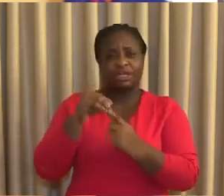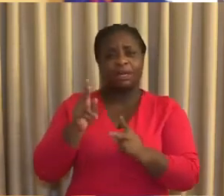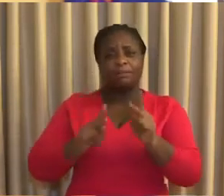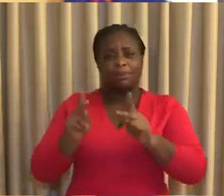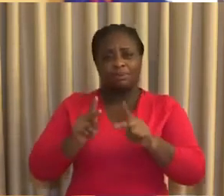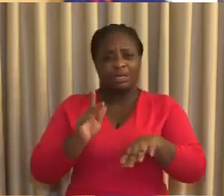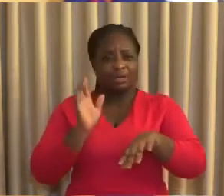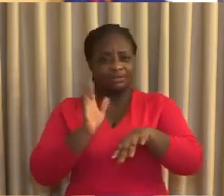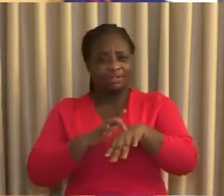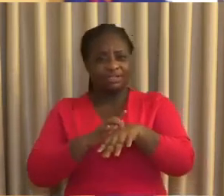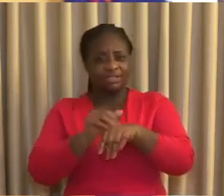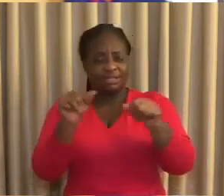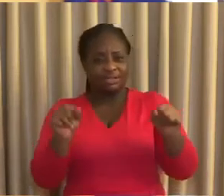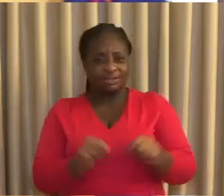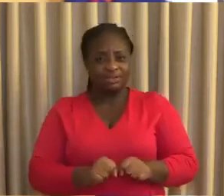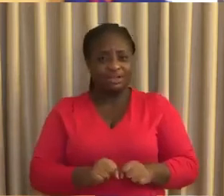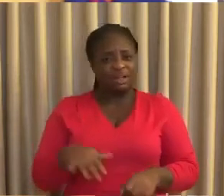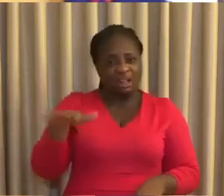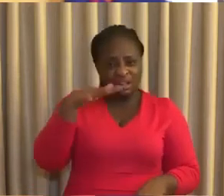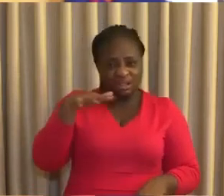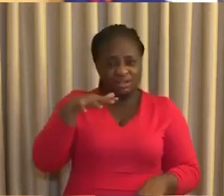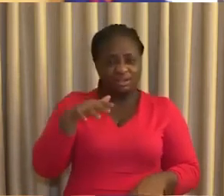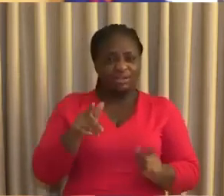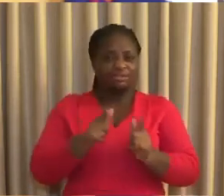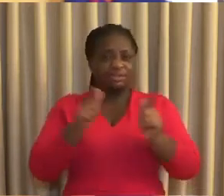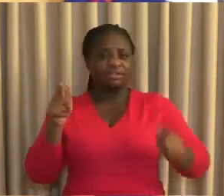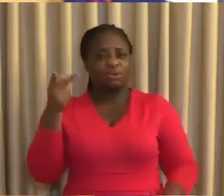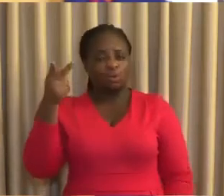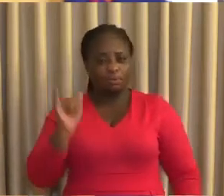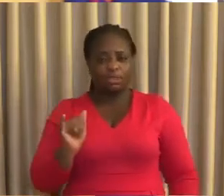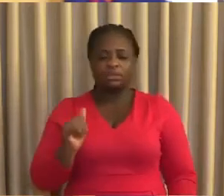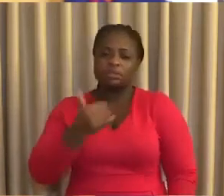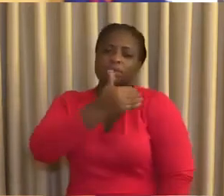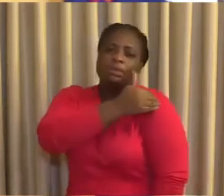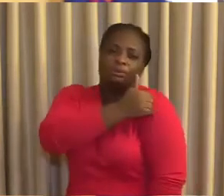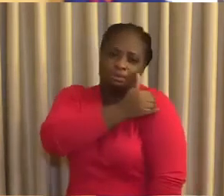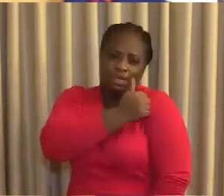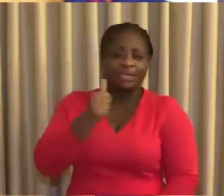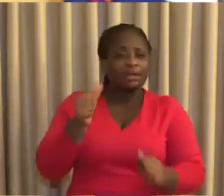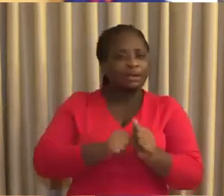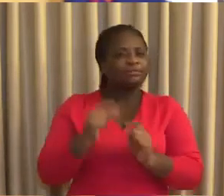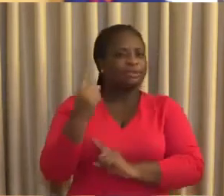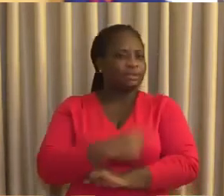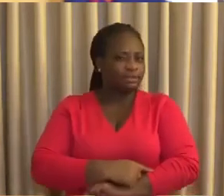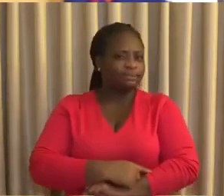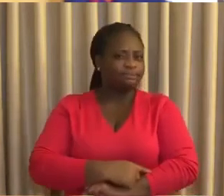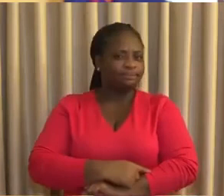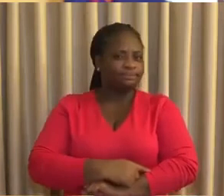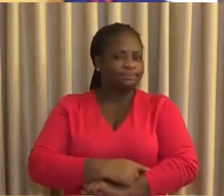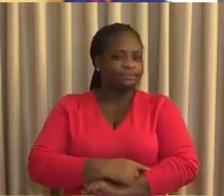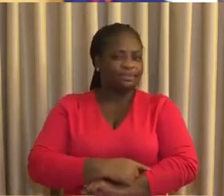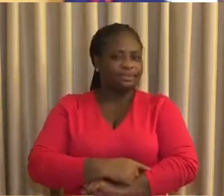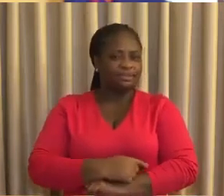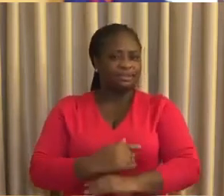and Greater Kumasi, to be reminded every day that the front line of the fight against